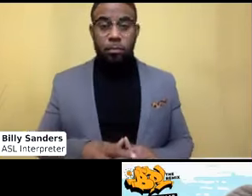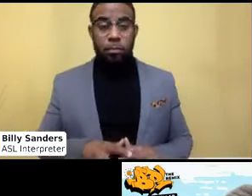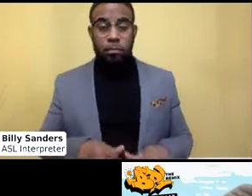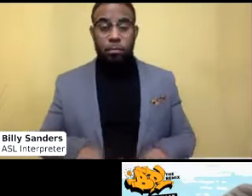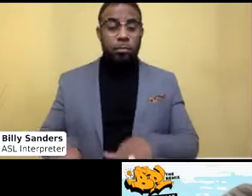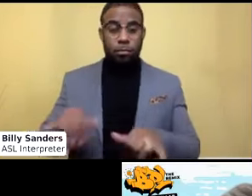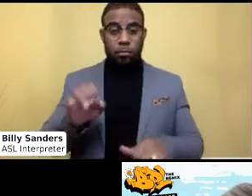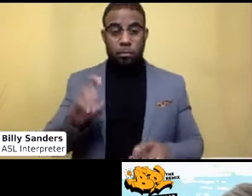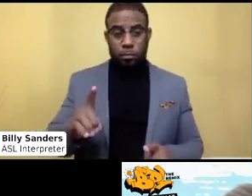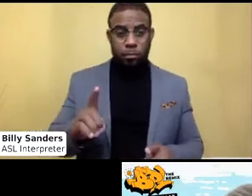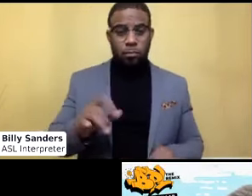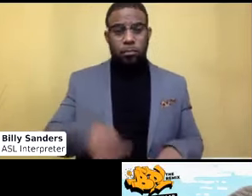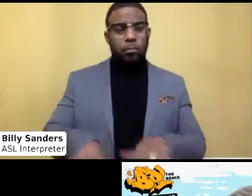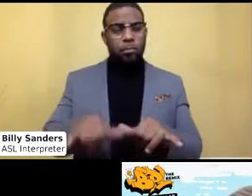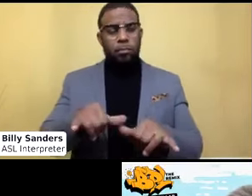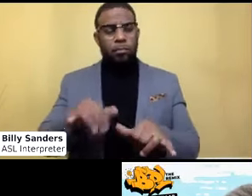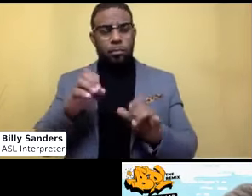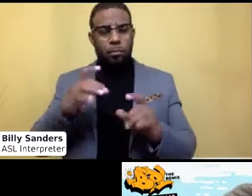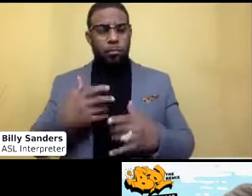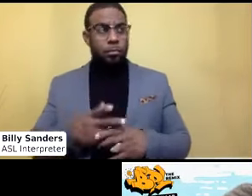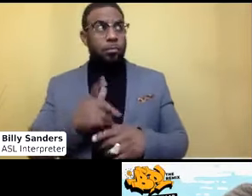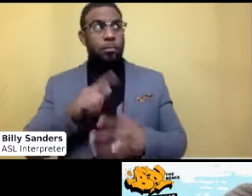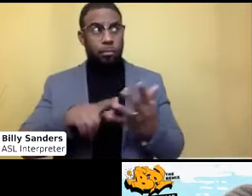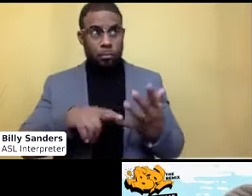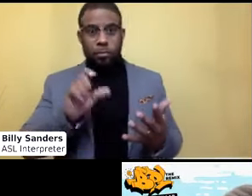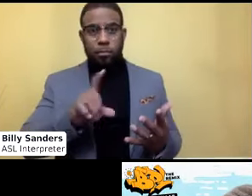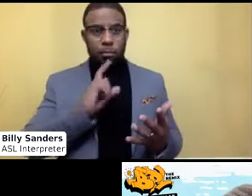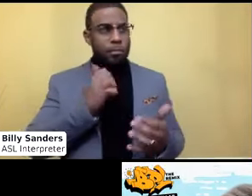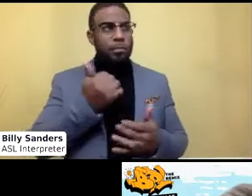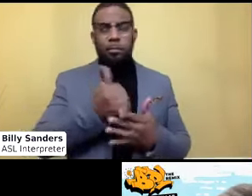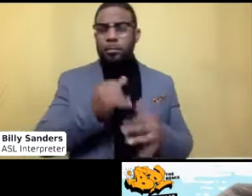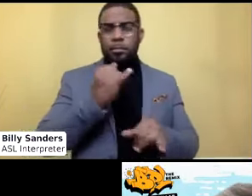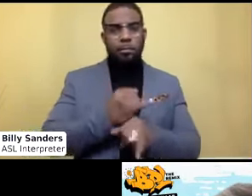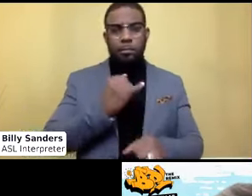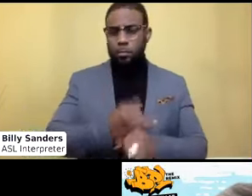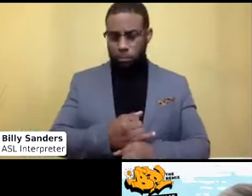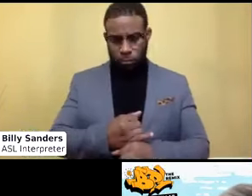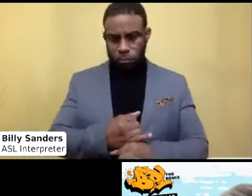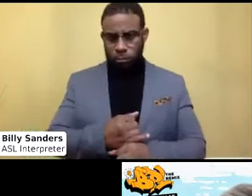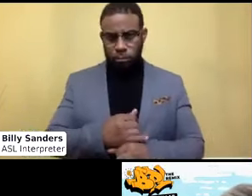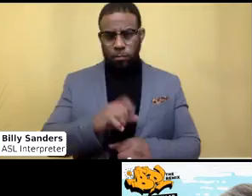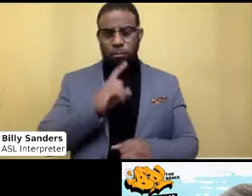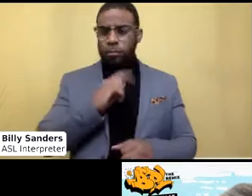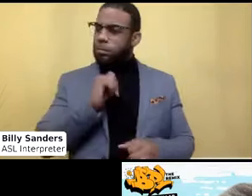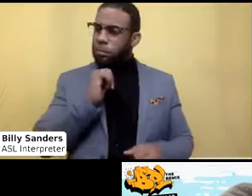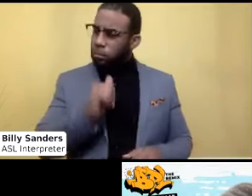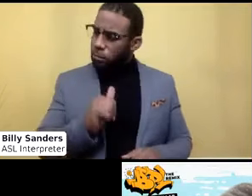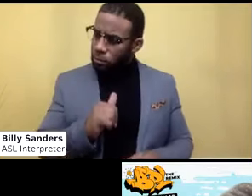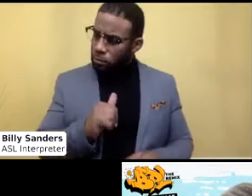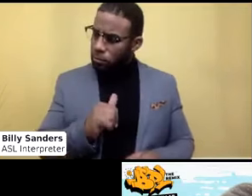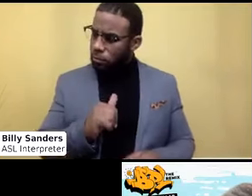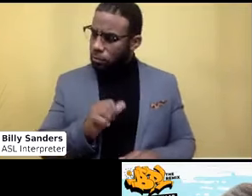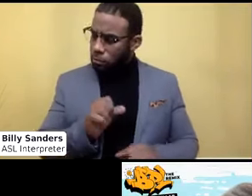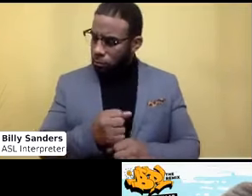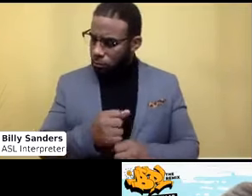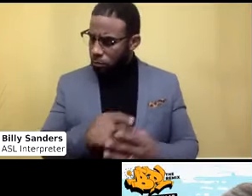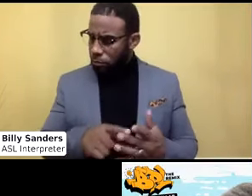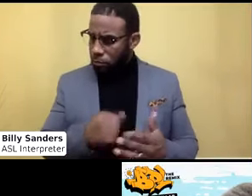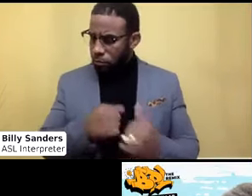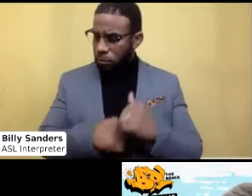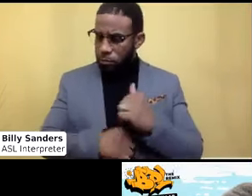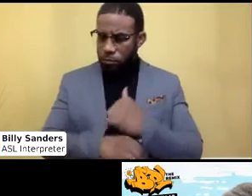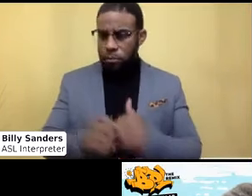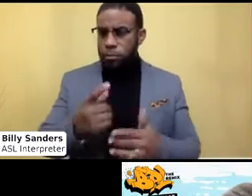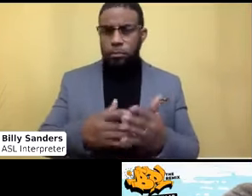universal education, universal healthcare. These have to be any institutions that are not making this the foundation